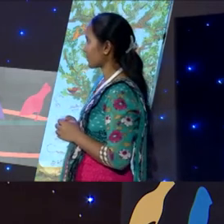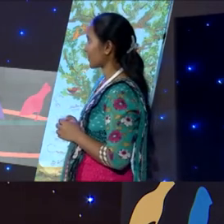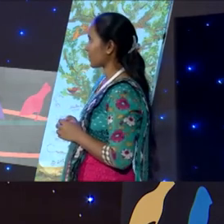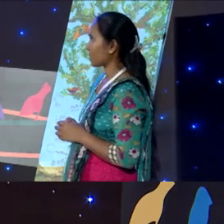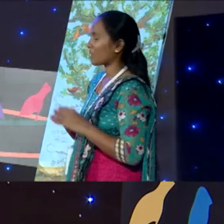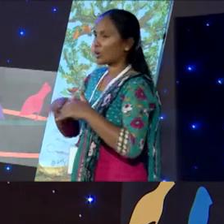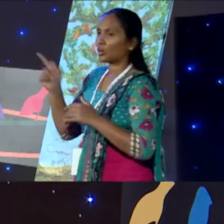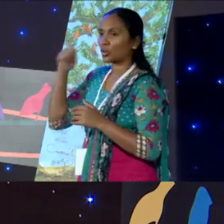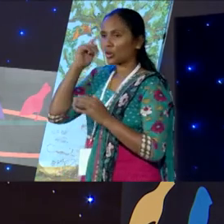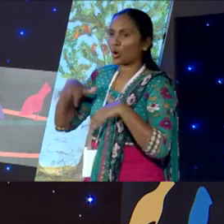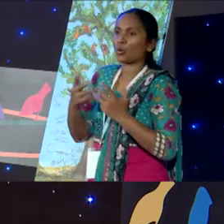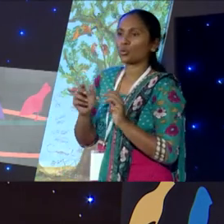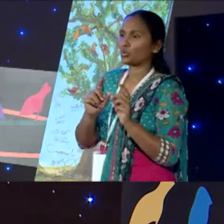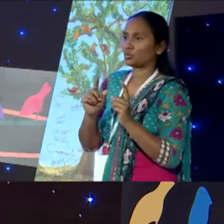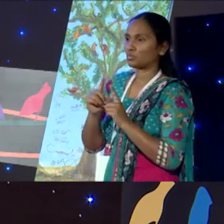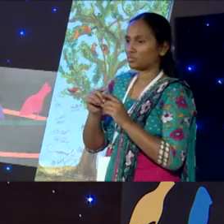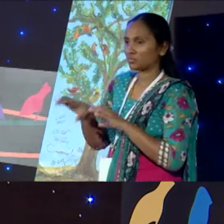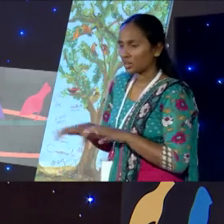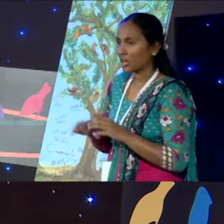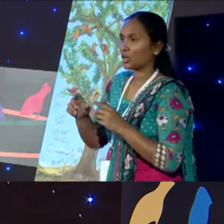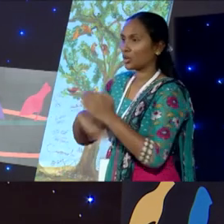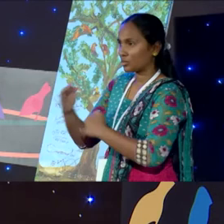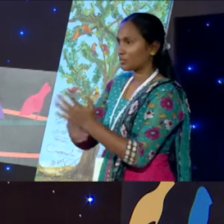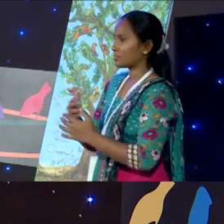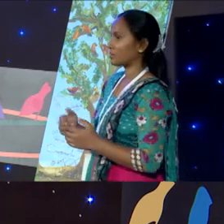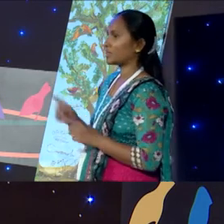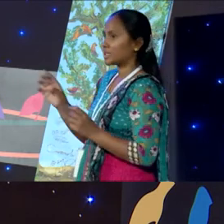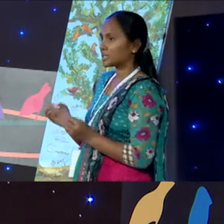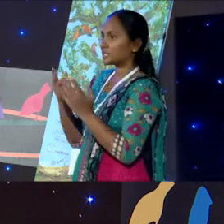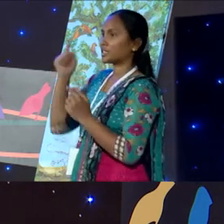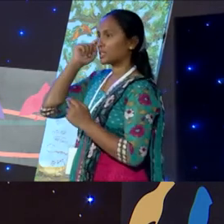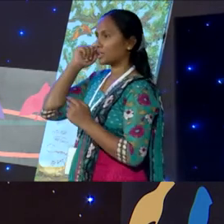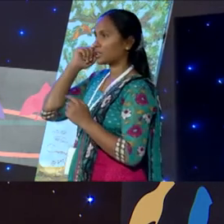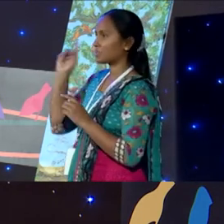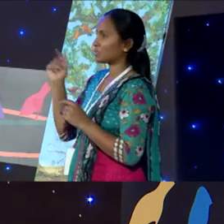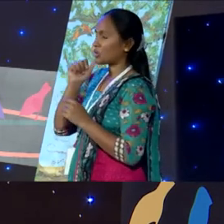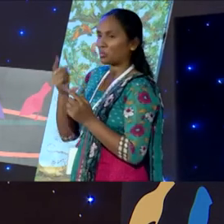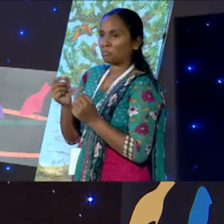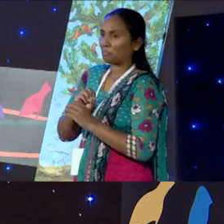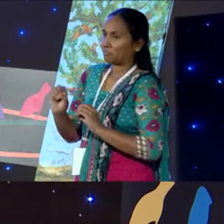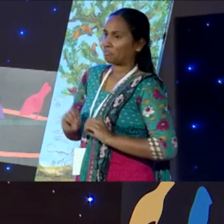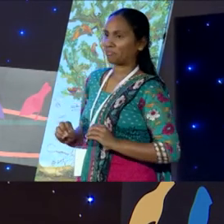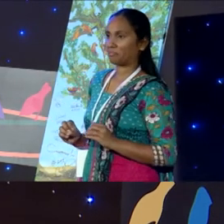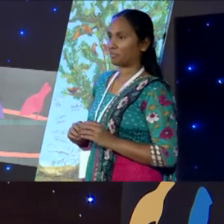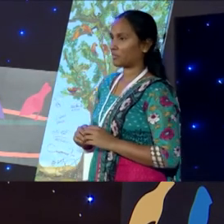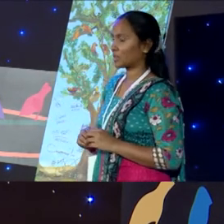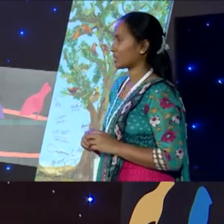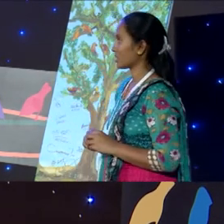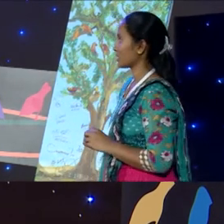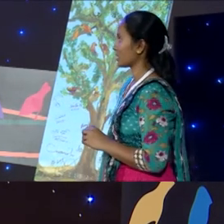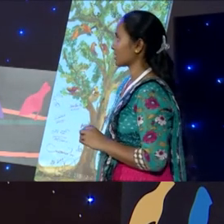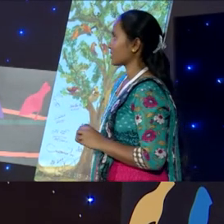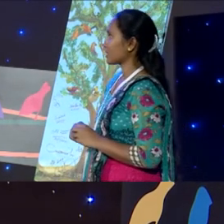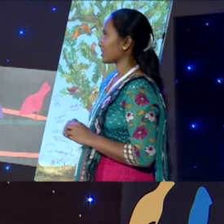how to go about the whole thing. And it started as that thought, of course. I had no money for it. So going